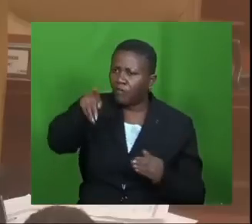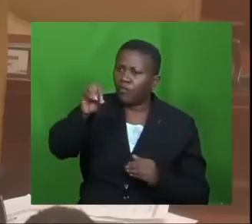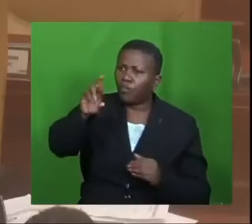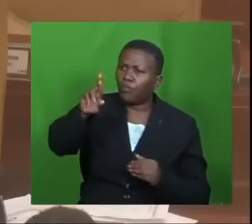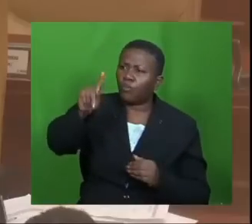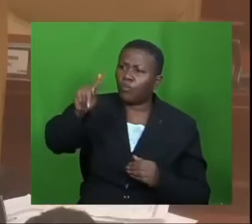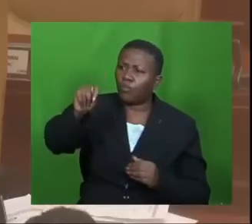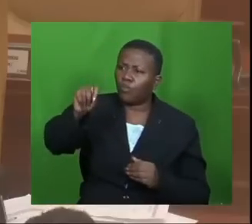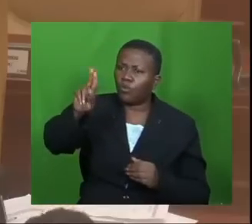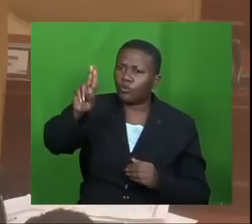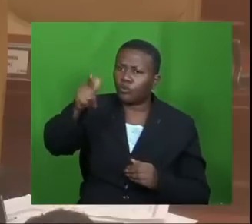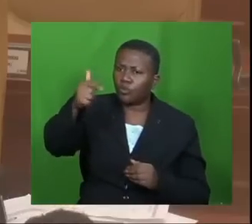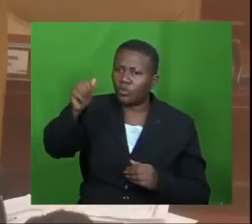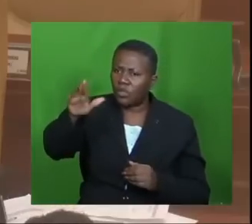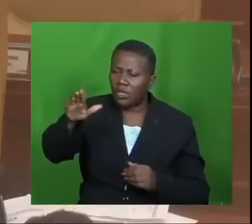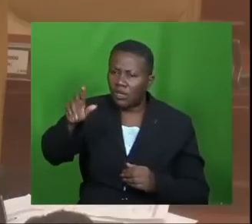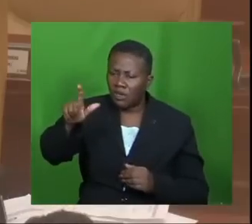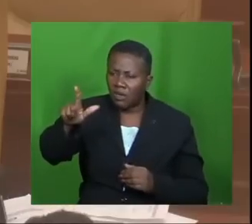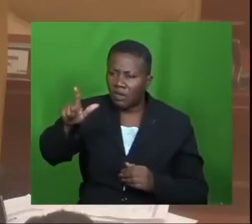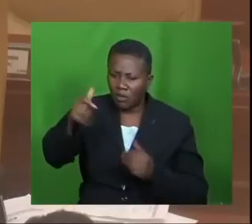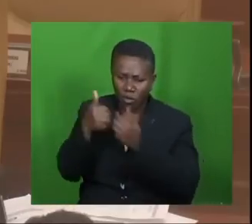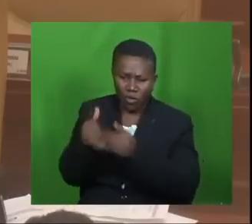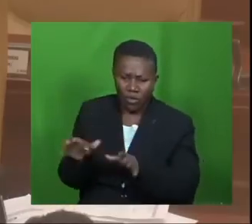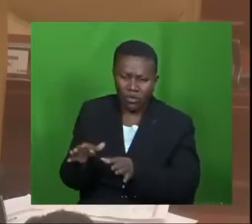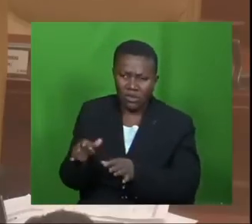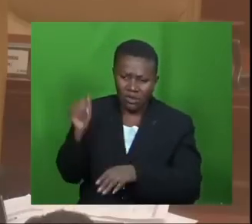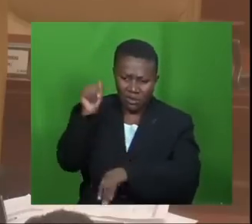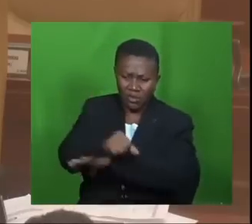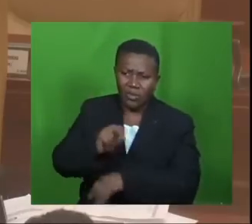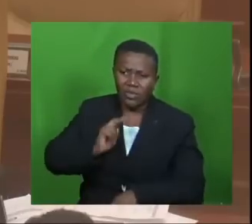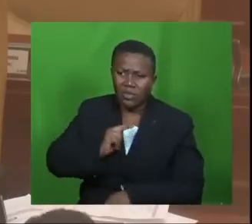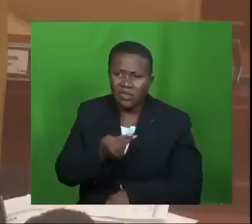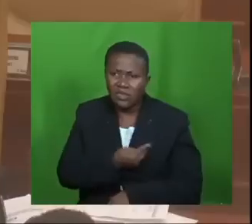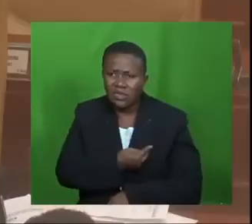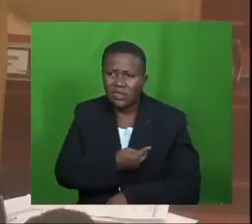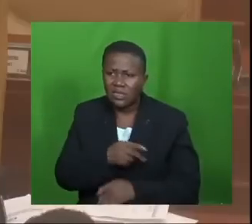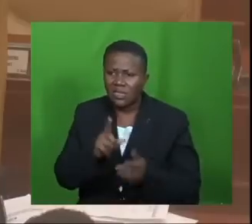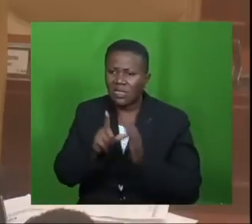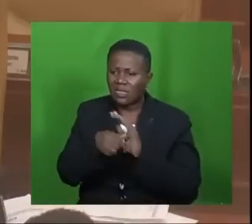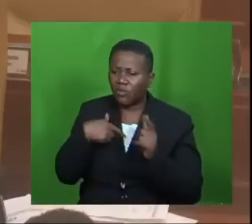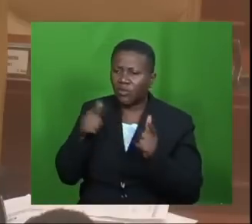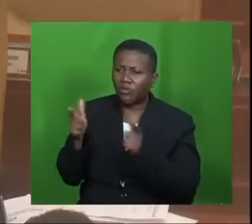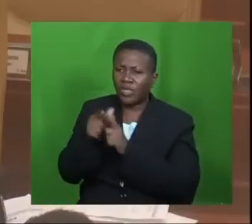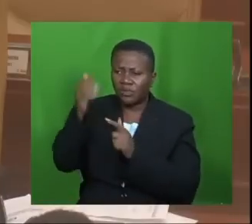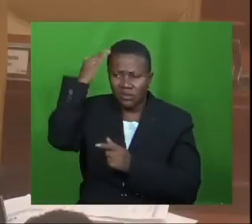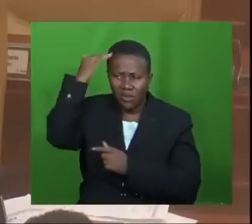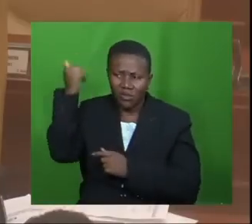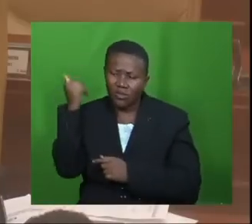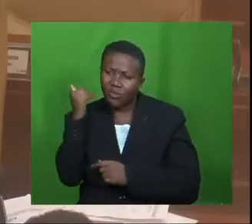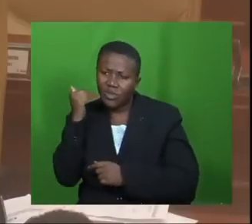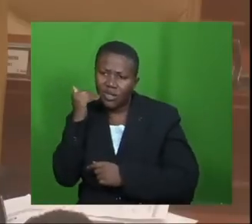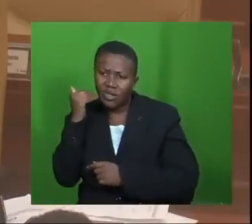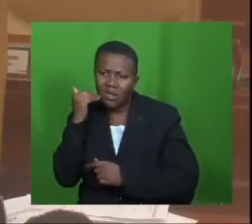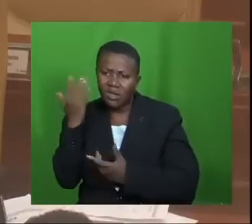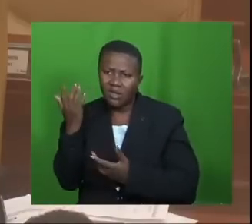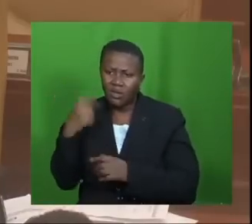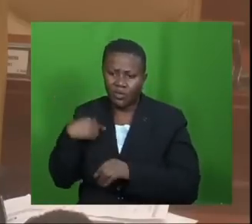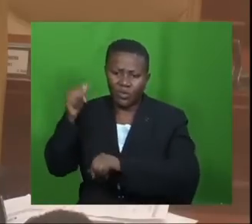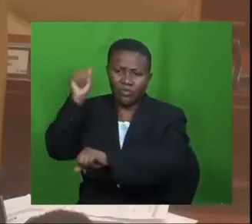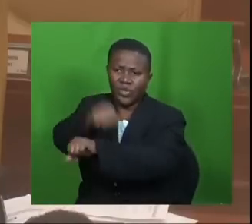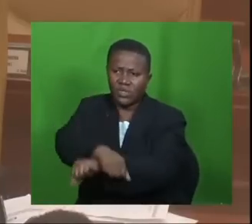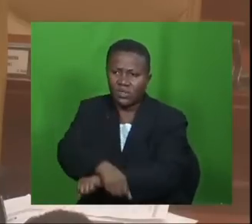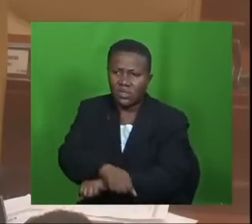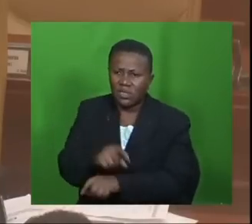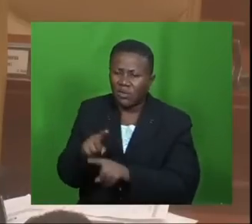strongly to win against South Korea. And even though we're sitting on thorns at the time, the last 20 to 30 minutes was very difficult